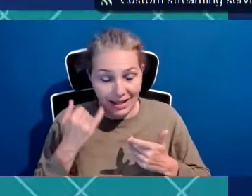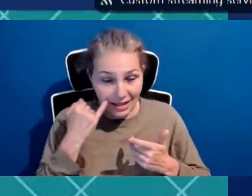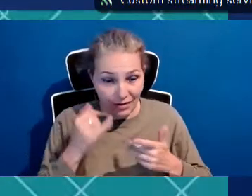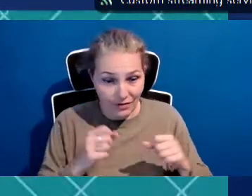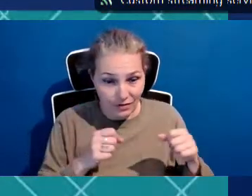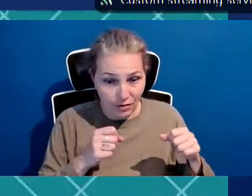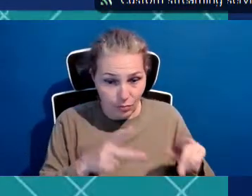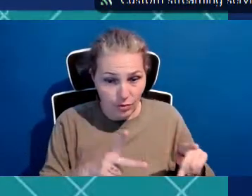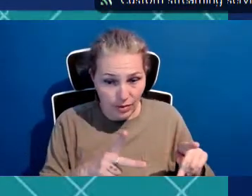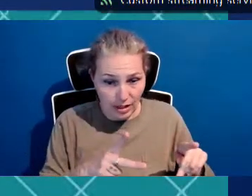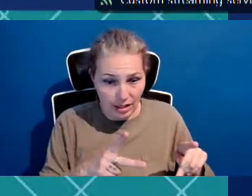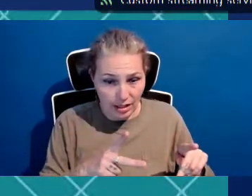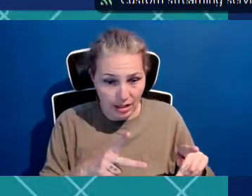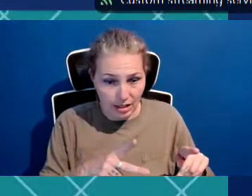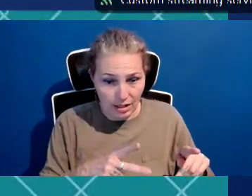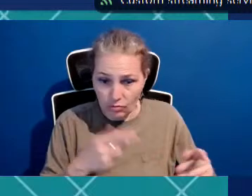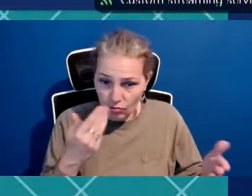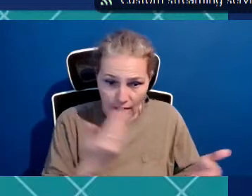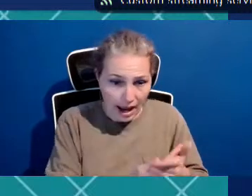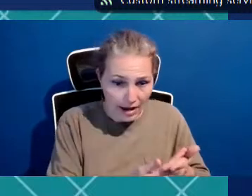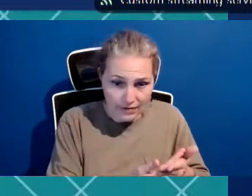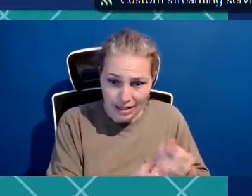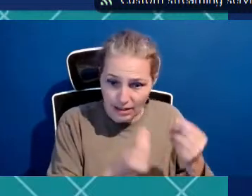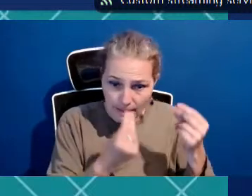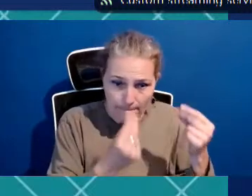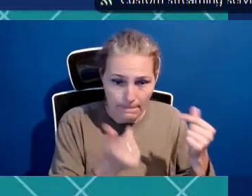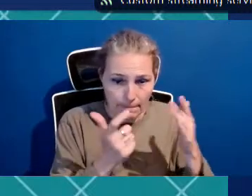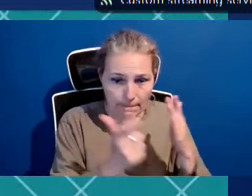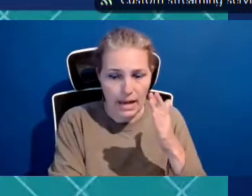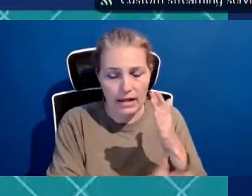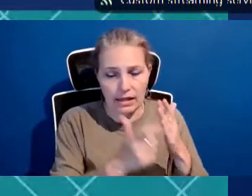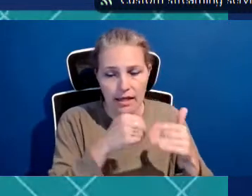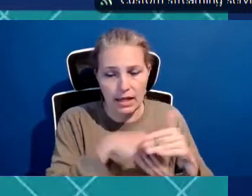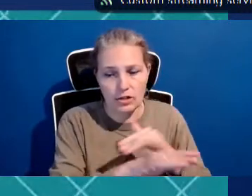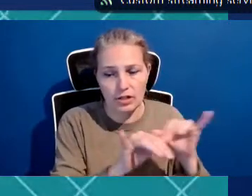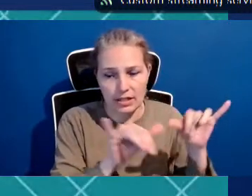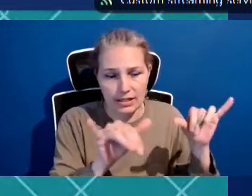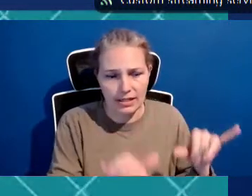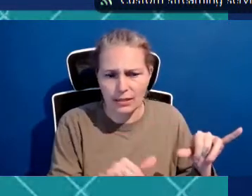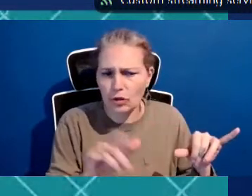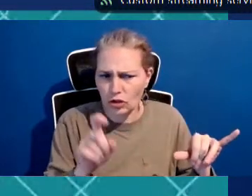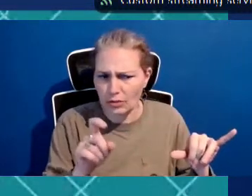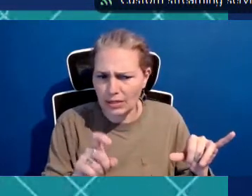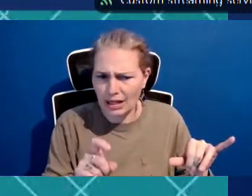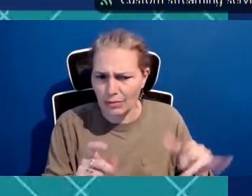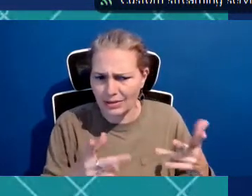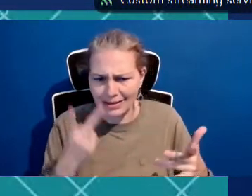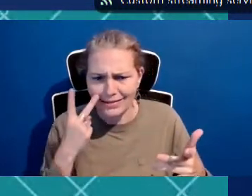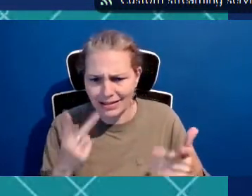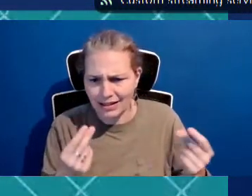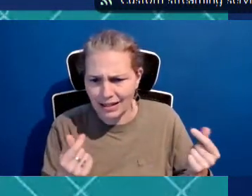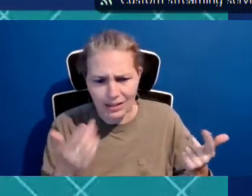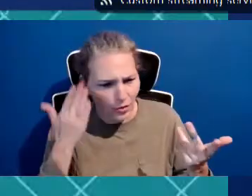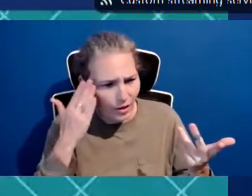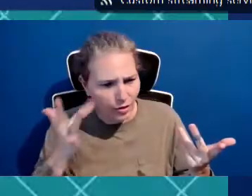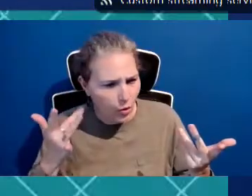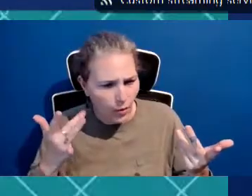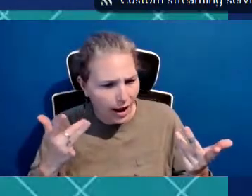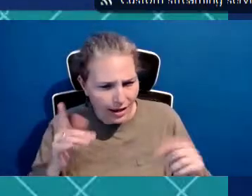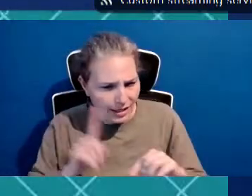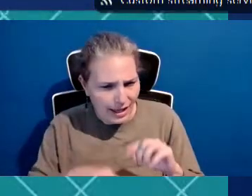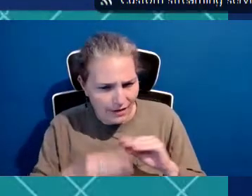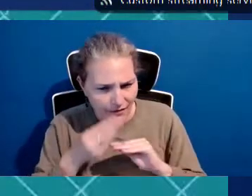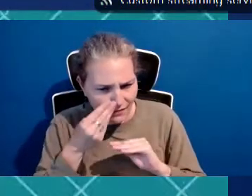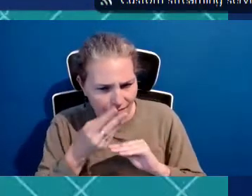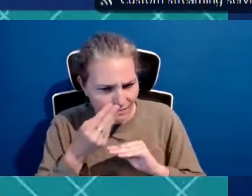had an opportunity to take a look at it. So I'm not sure why you're not able to find any information at all, but would like to get that